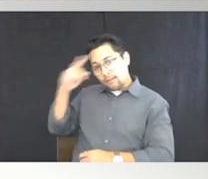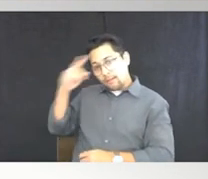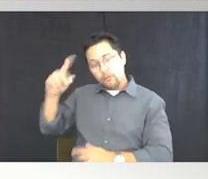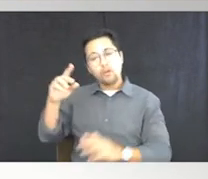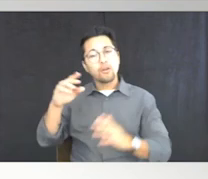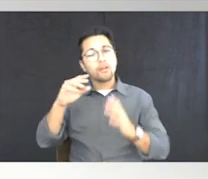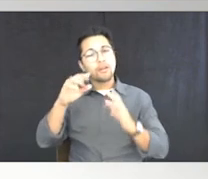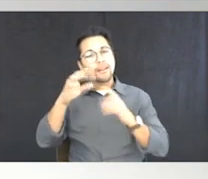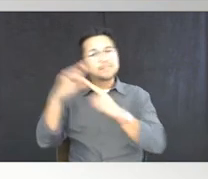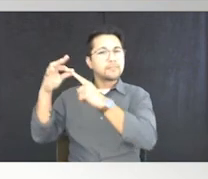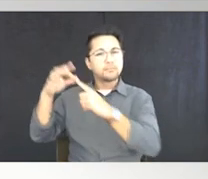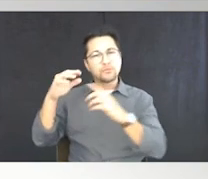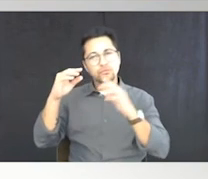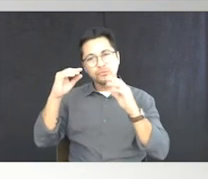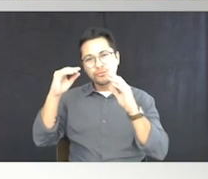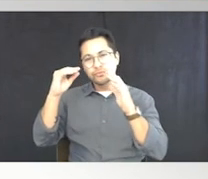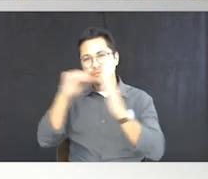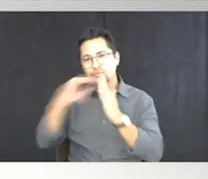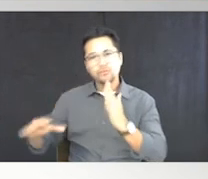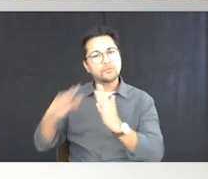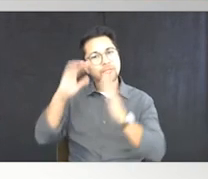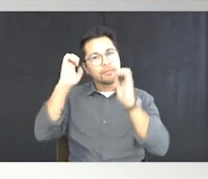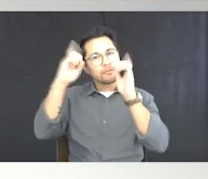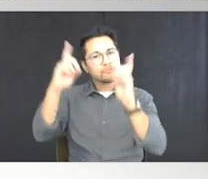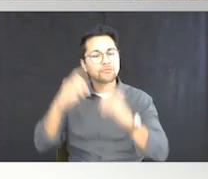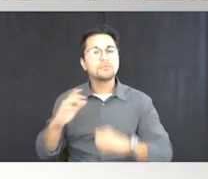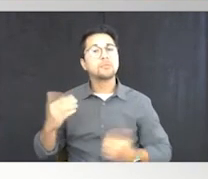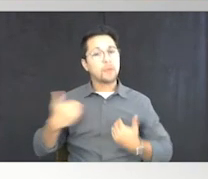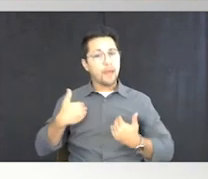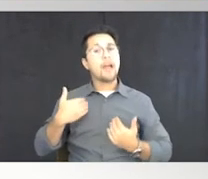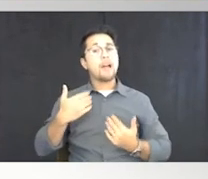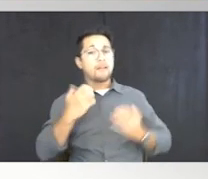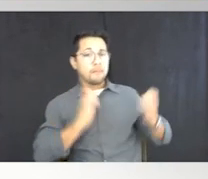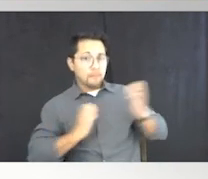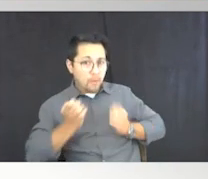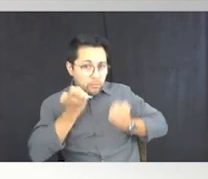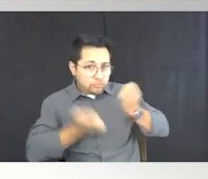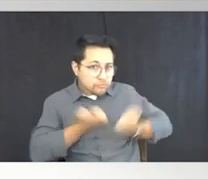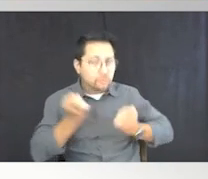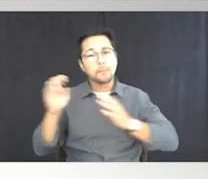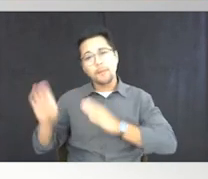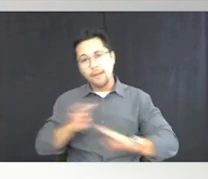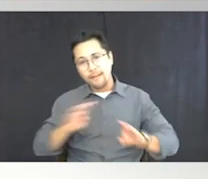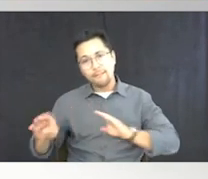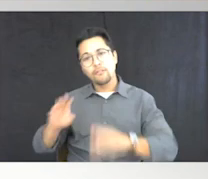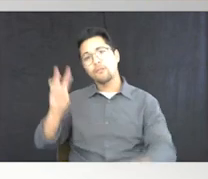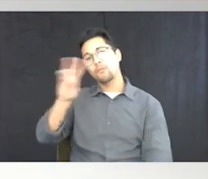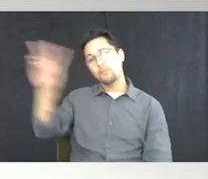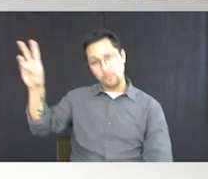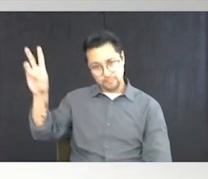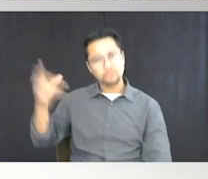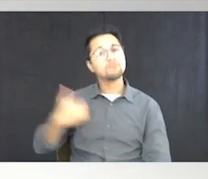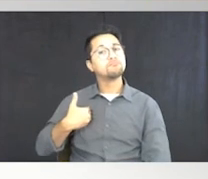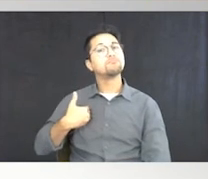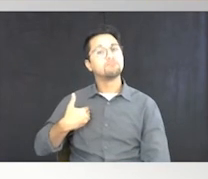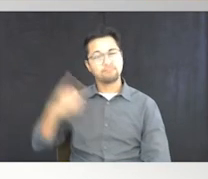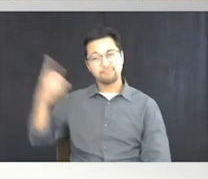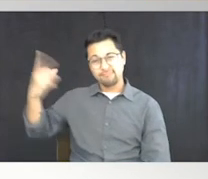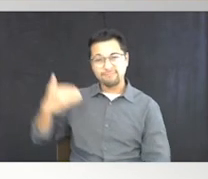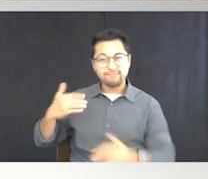Student Education. We do have an emotional behavioral disability webpage that